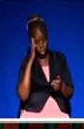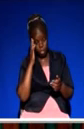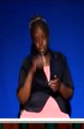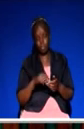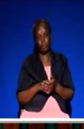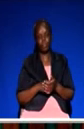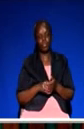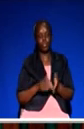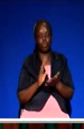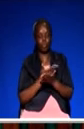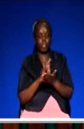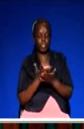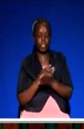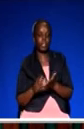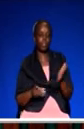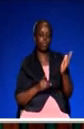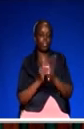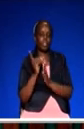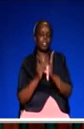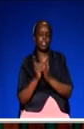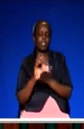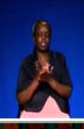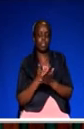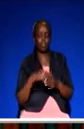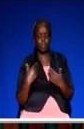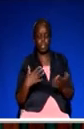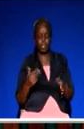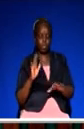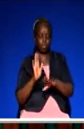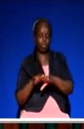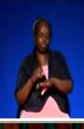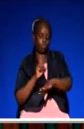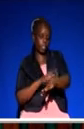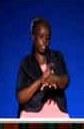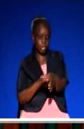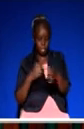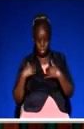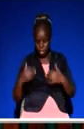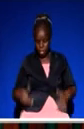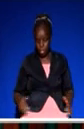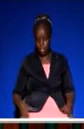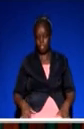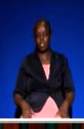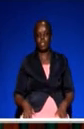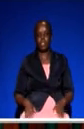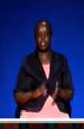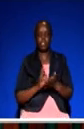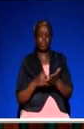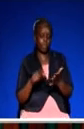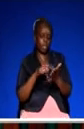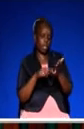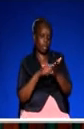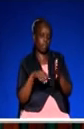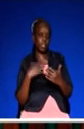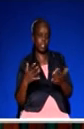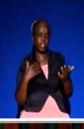there. You used to develop some things on the skin, round patch on the skin. And